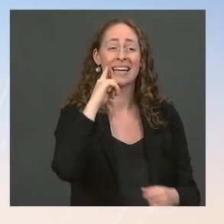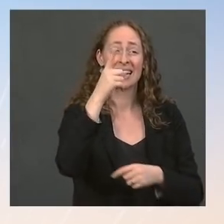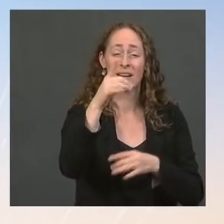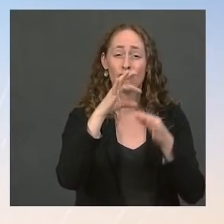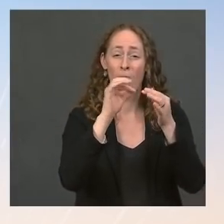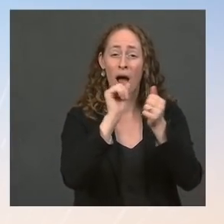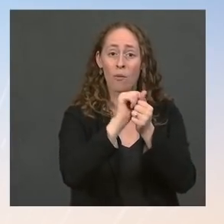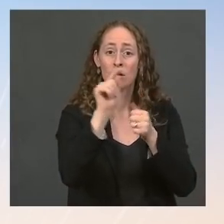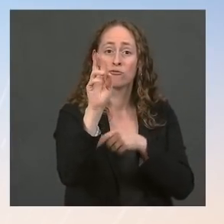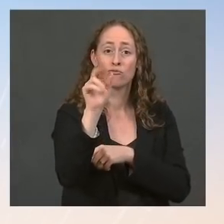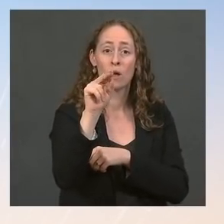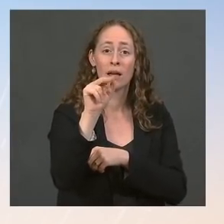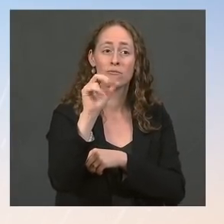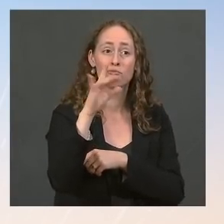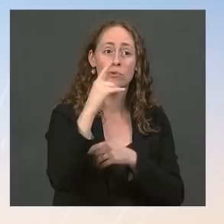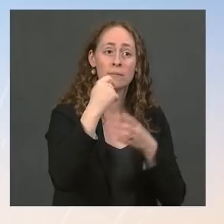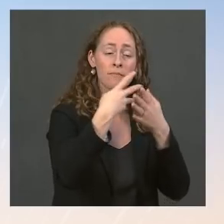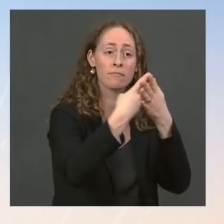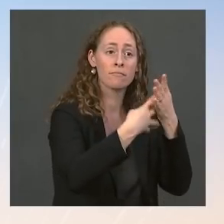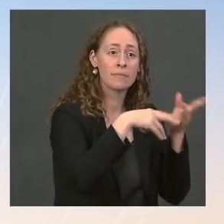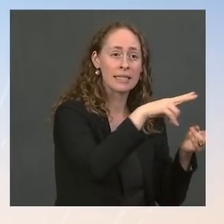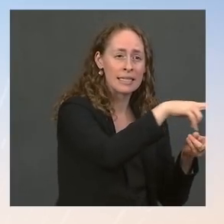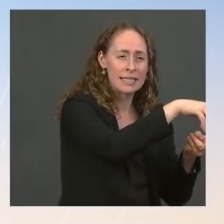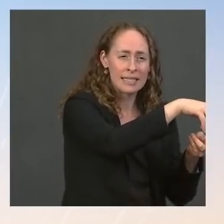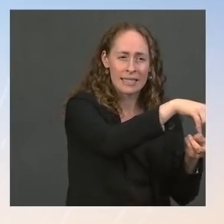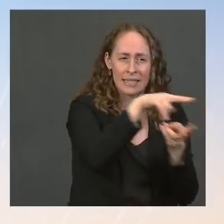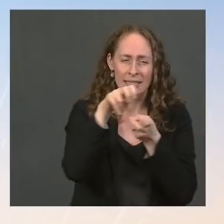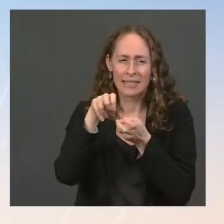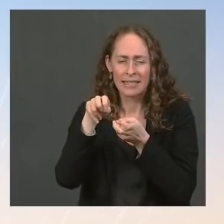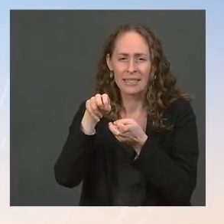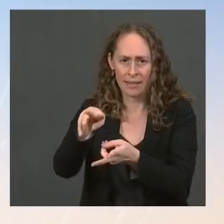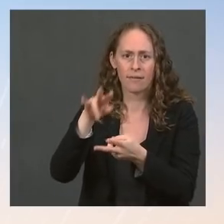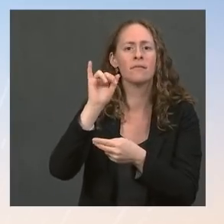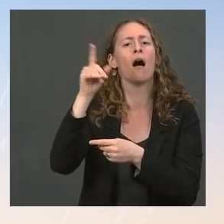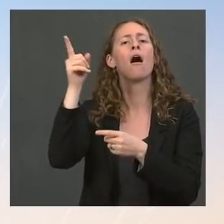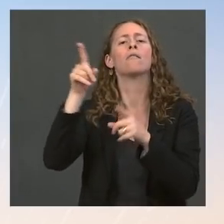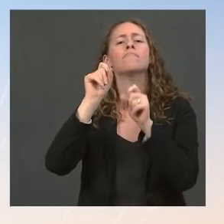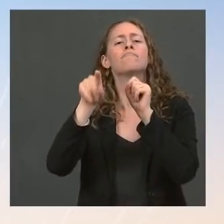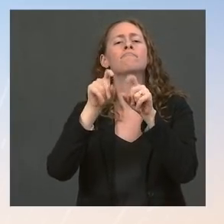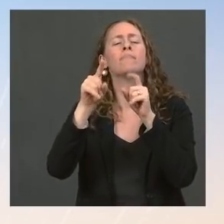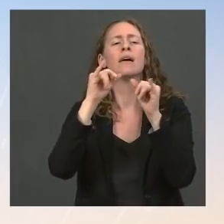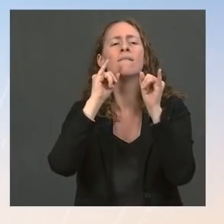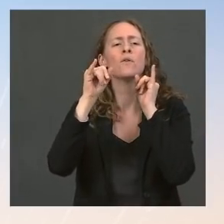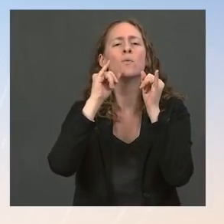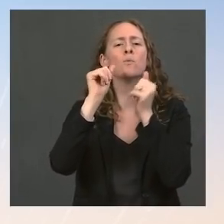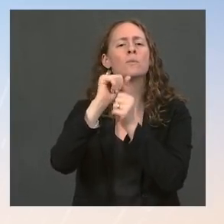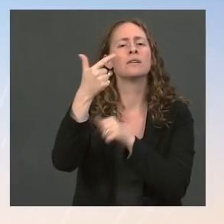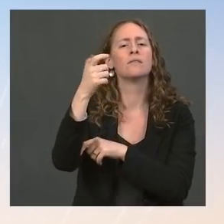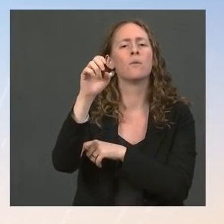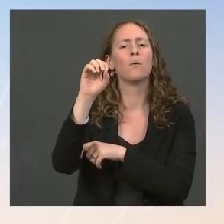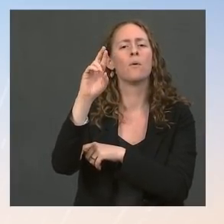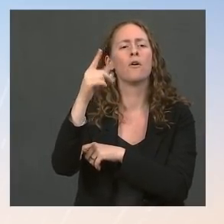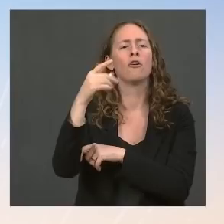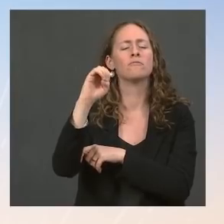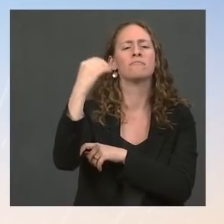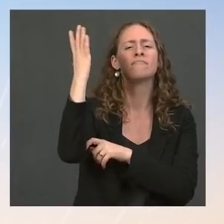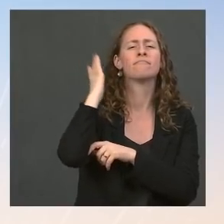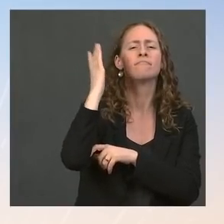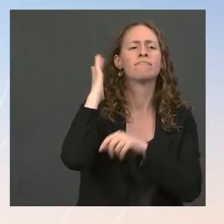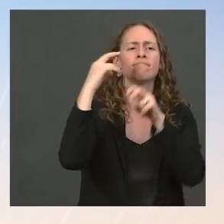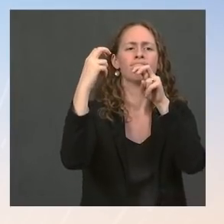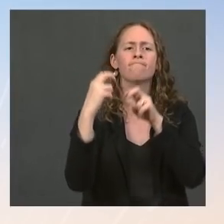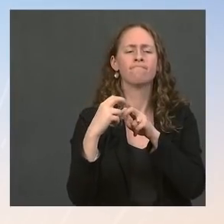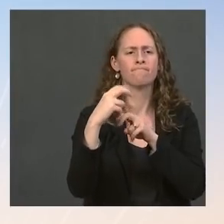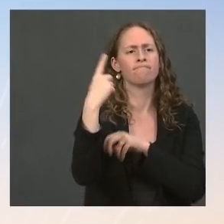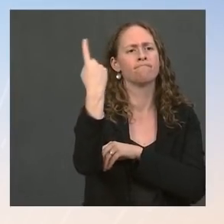he had with George Stephanopoulos. Earlier, in that particular part, he was asked a question. So no one, your military advisors